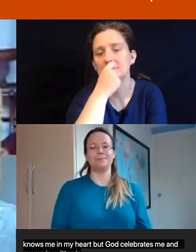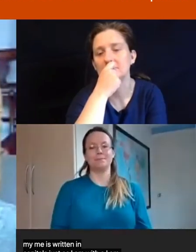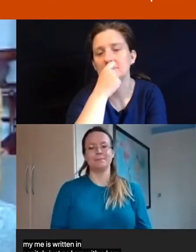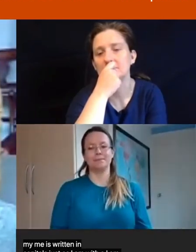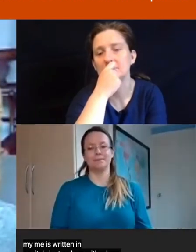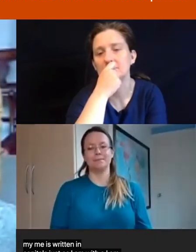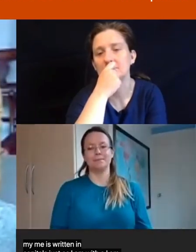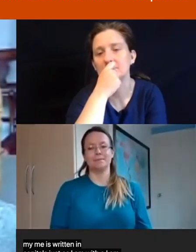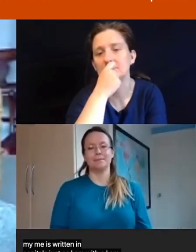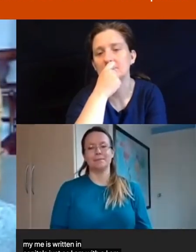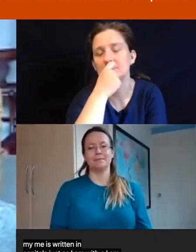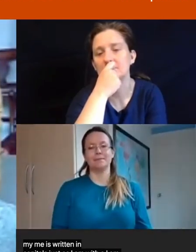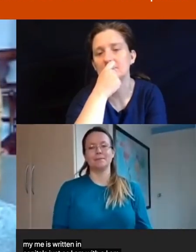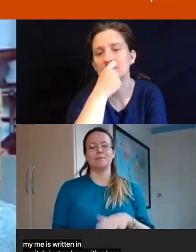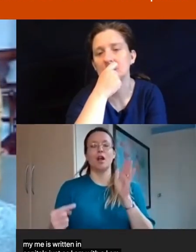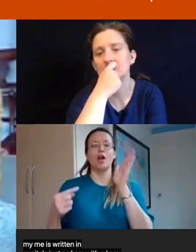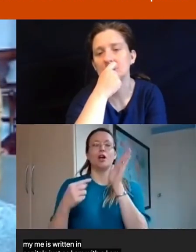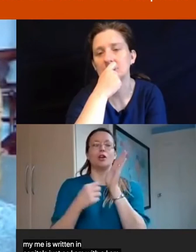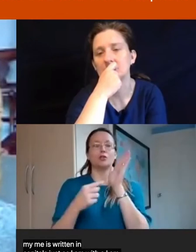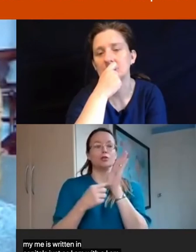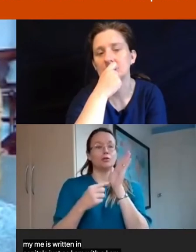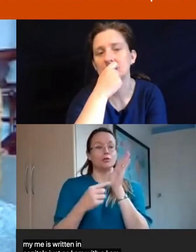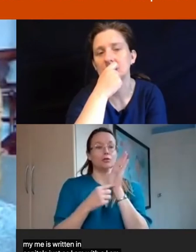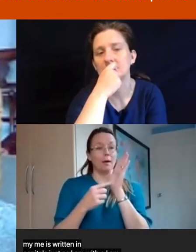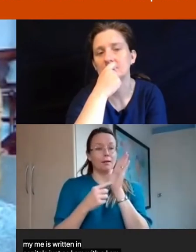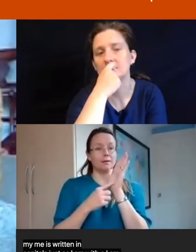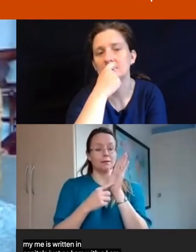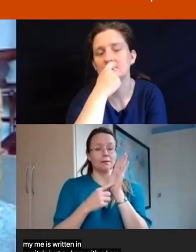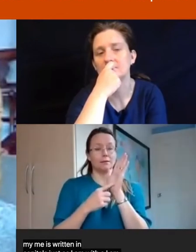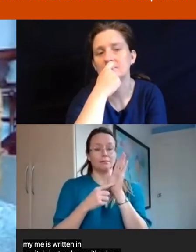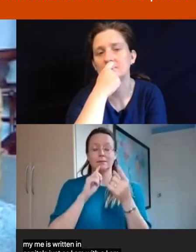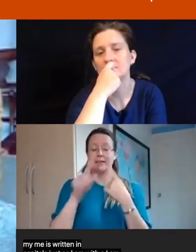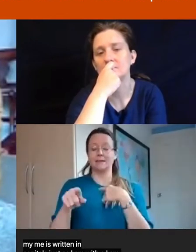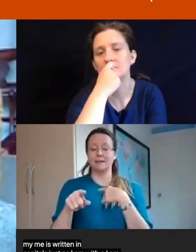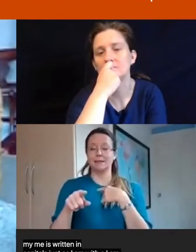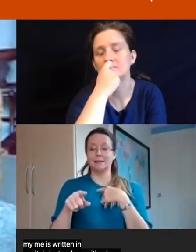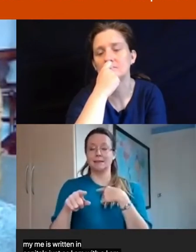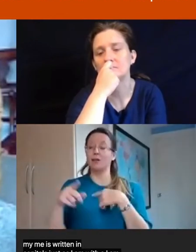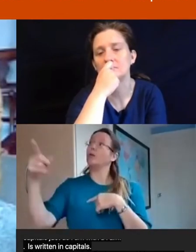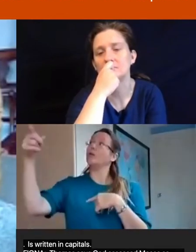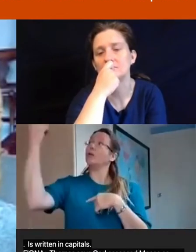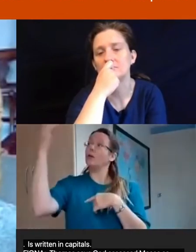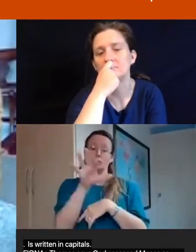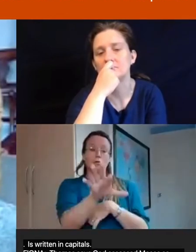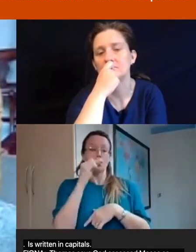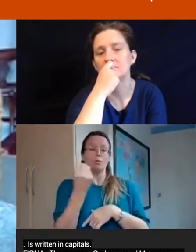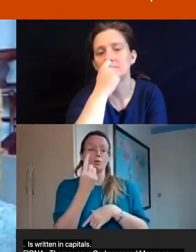God assessed Moses as perfectly suited to fulfill his mission, irrespective of any